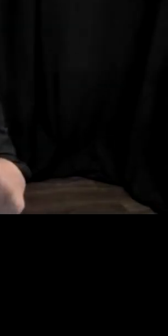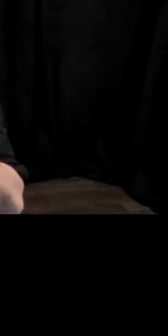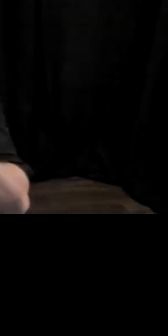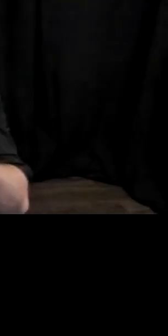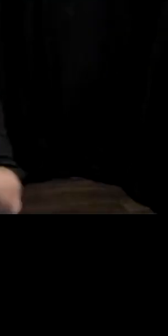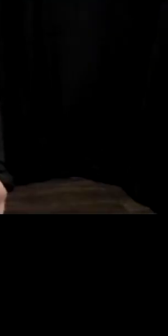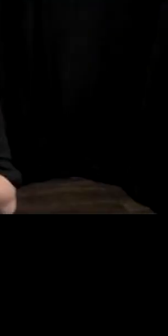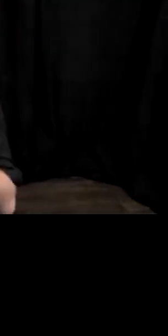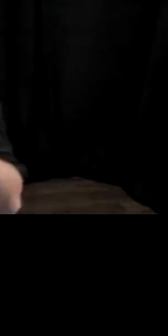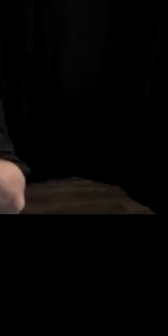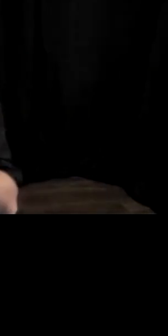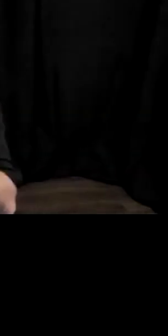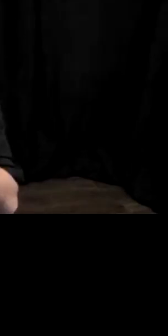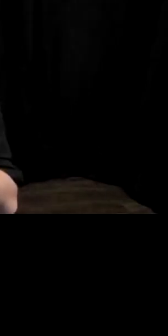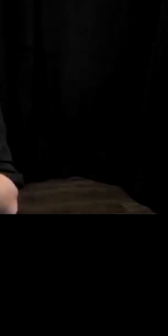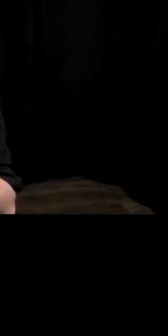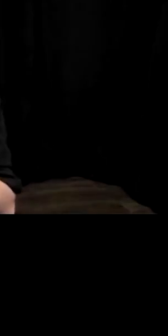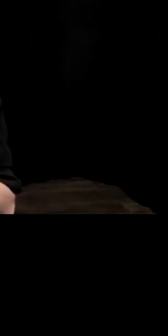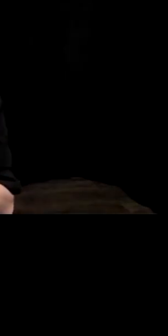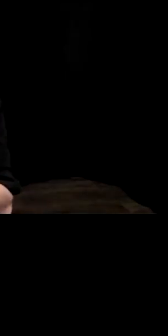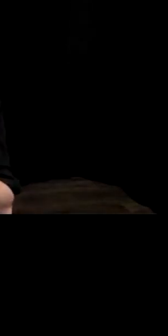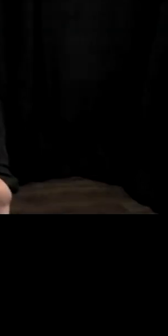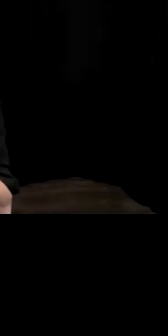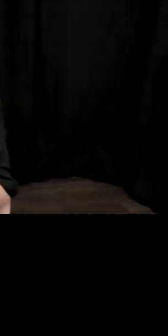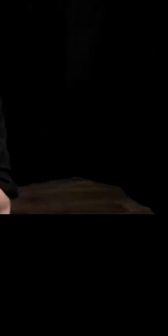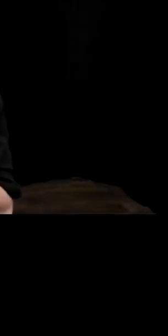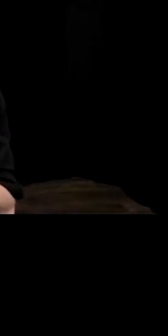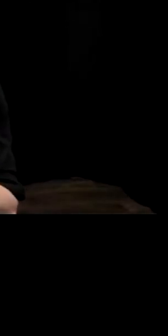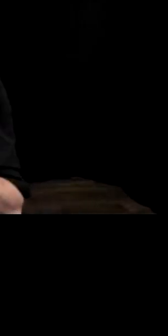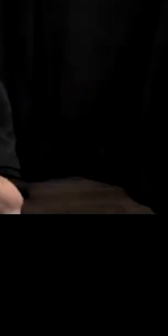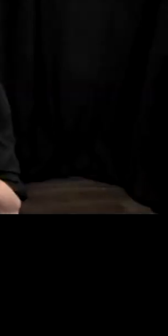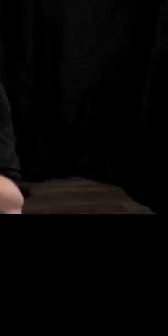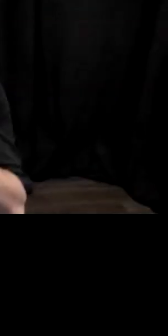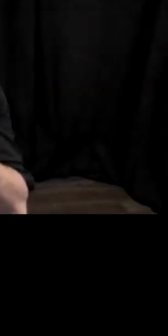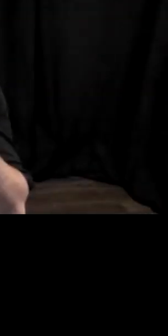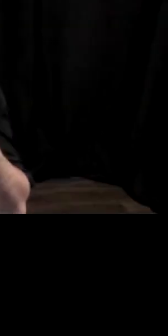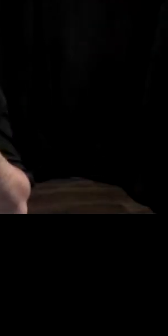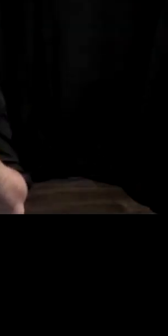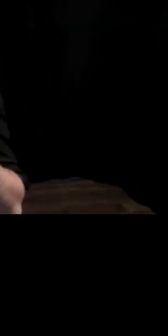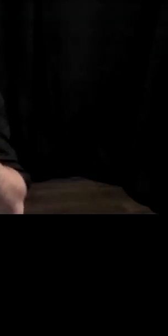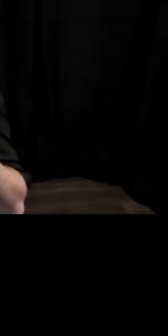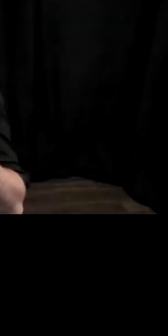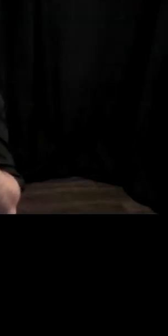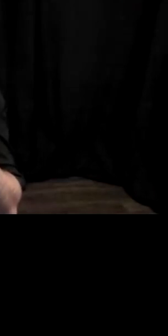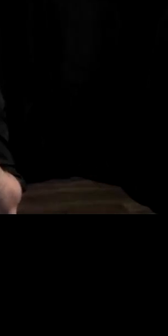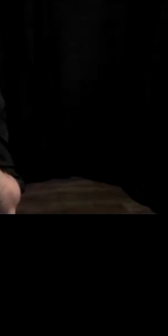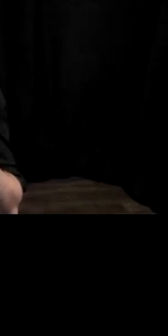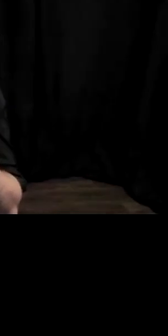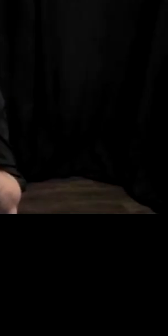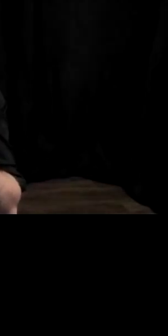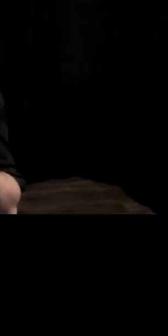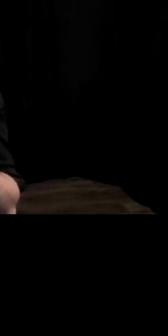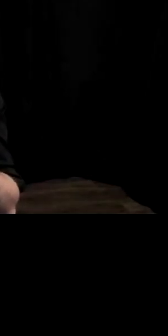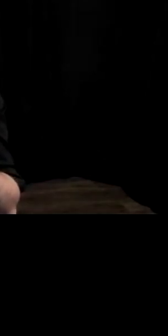situation, tax receipts, and caseloads. And we do know that tax receipts are